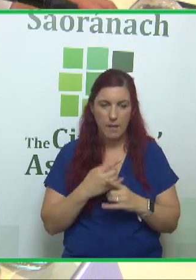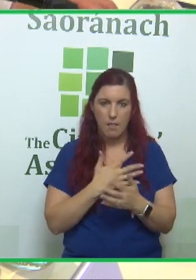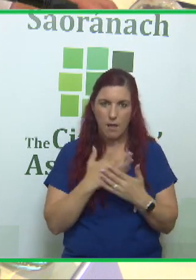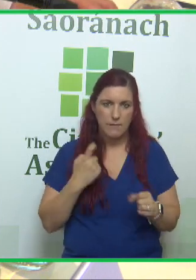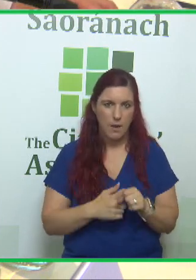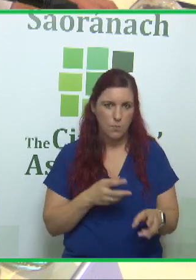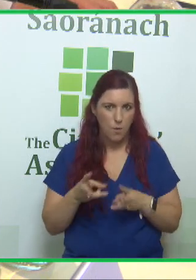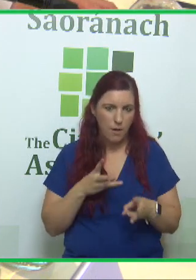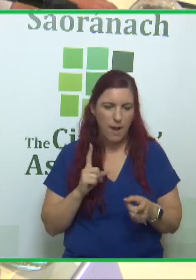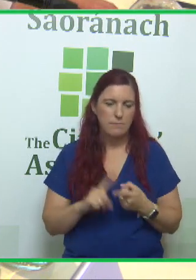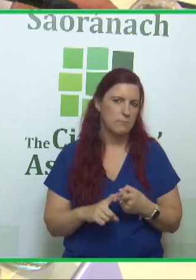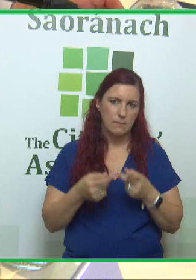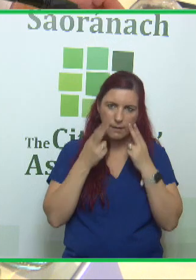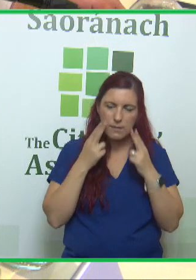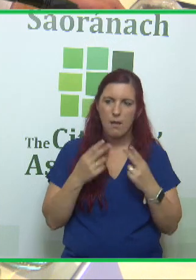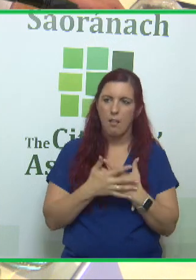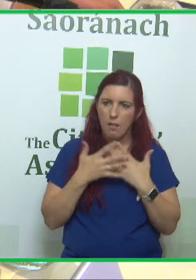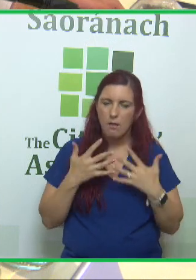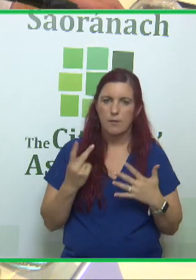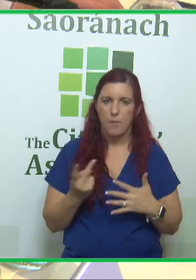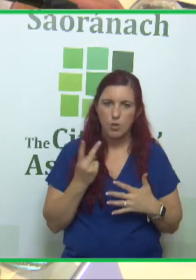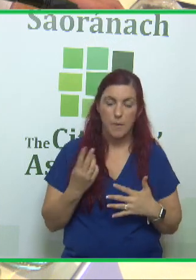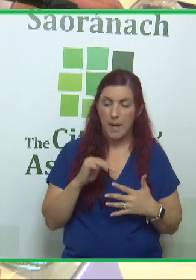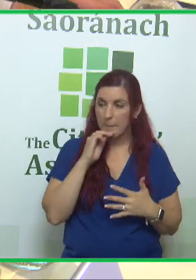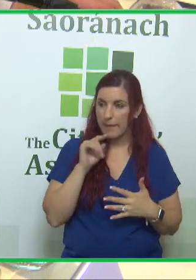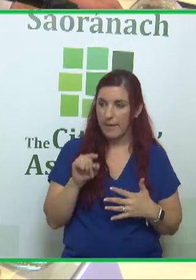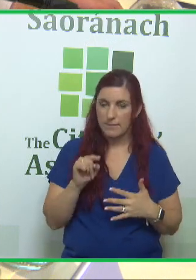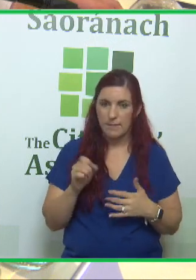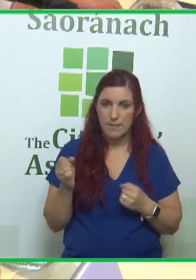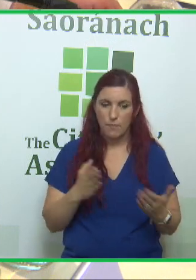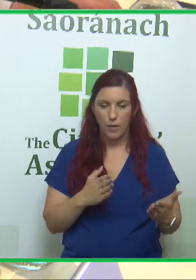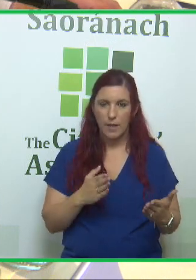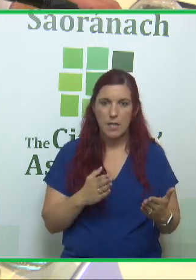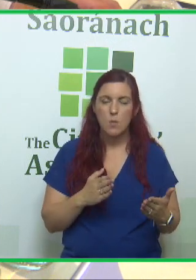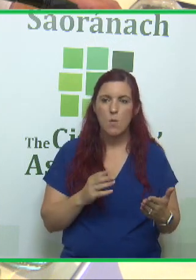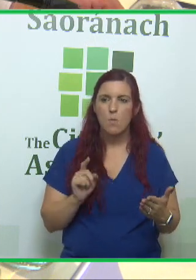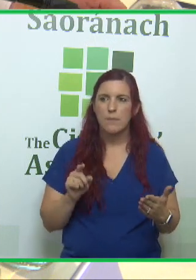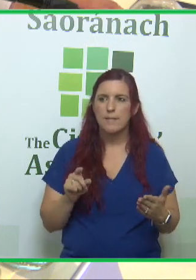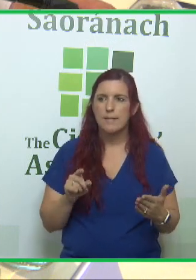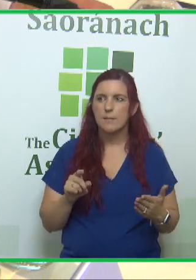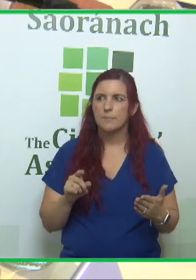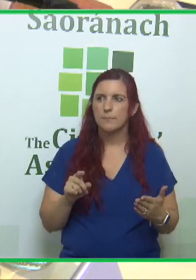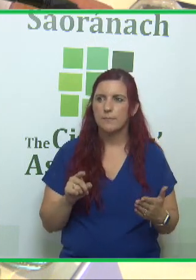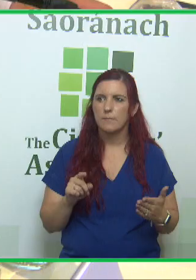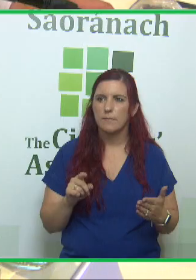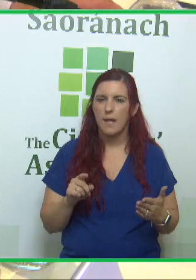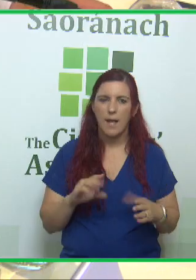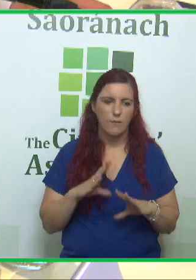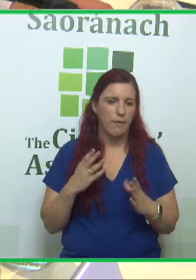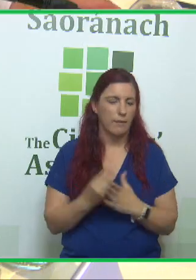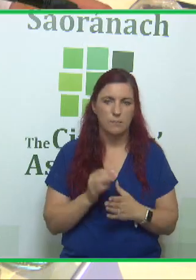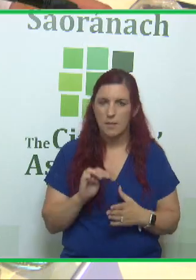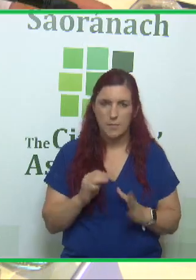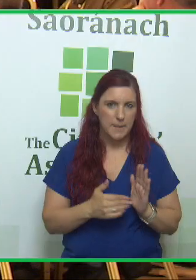work. And it requires significant partnership, and I mean that, to deliver integrated care. So it's, everything is scalable,